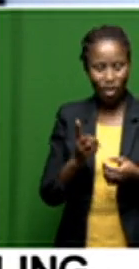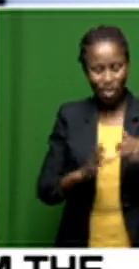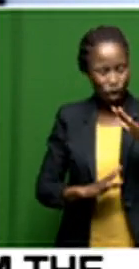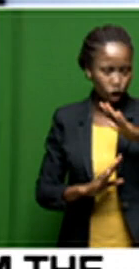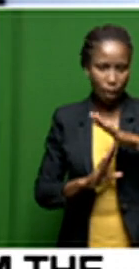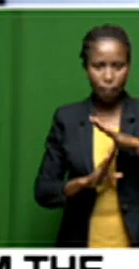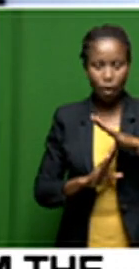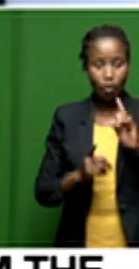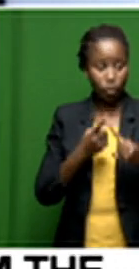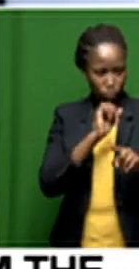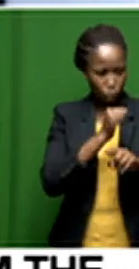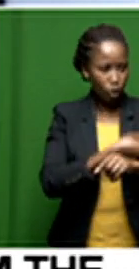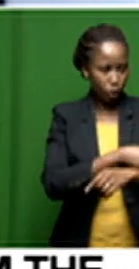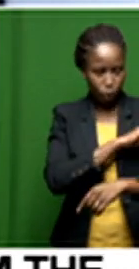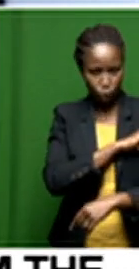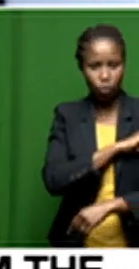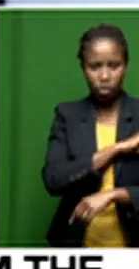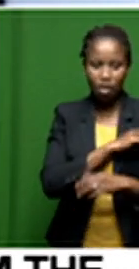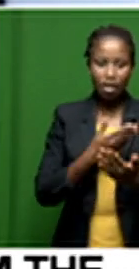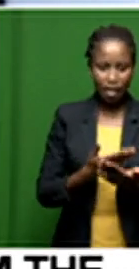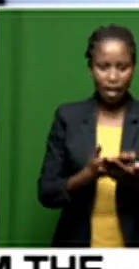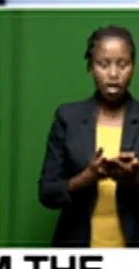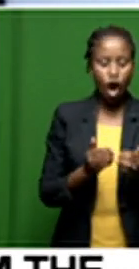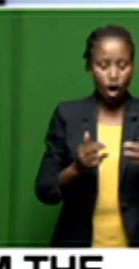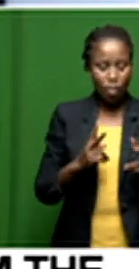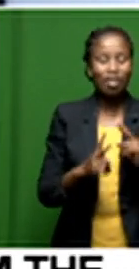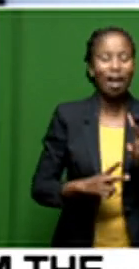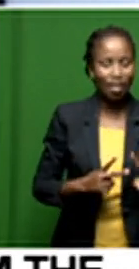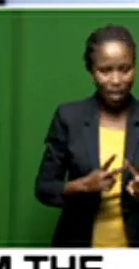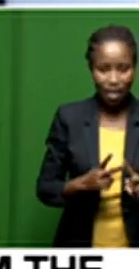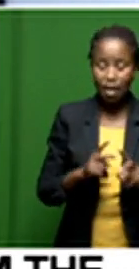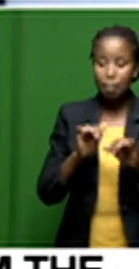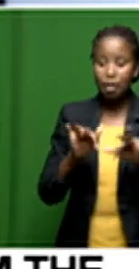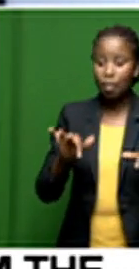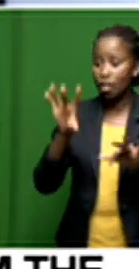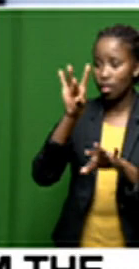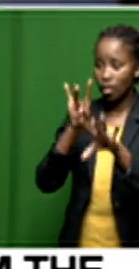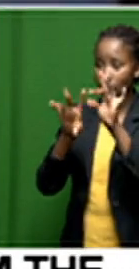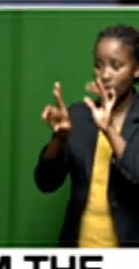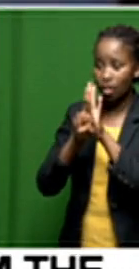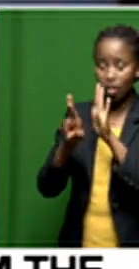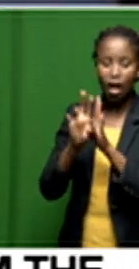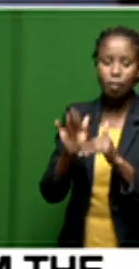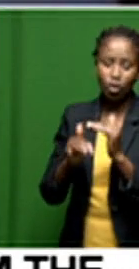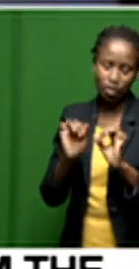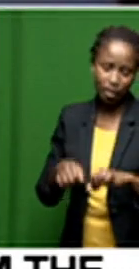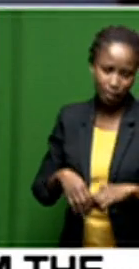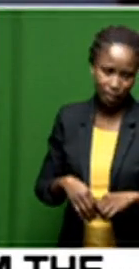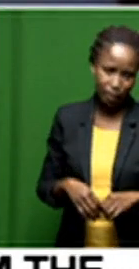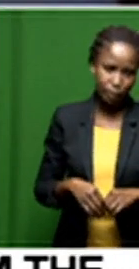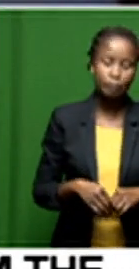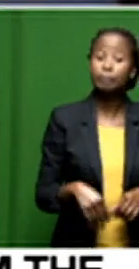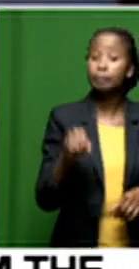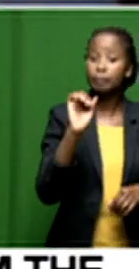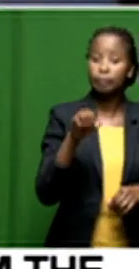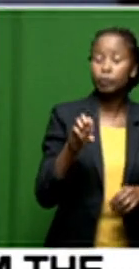authority to do what they are seeking to do, which is to reopen the candidate nomination process. Yeah, I mean, you've given us, your sort